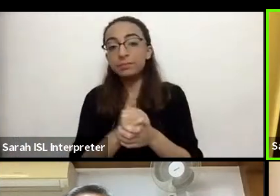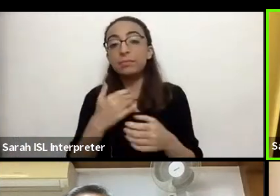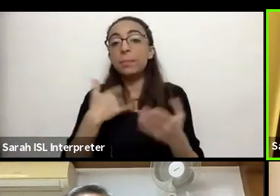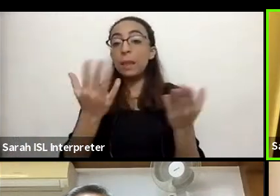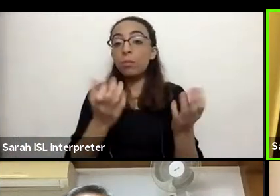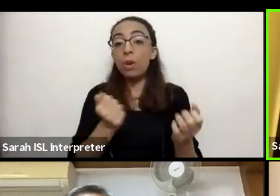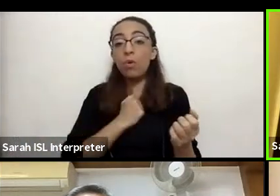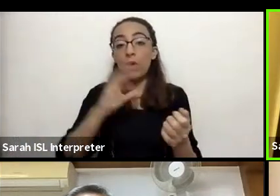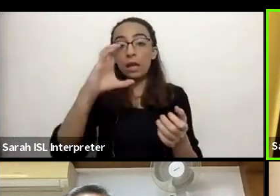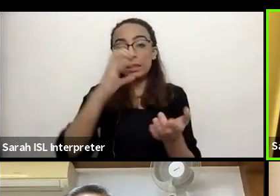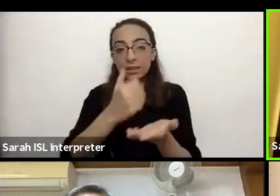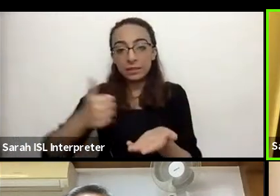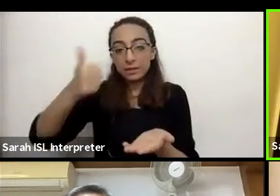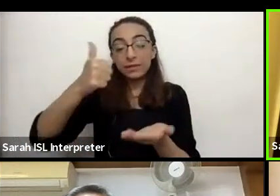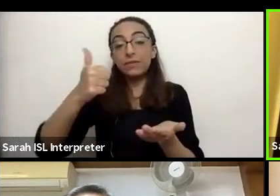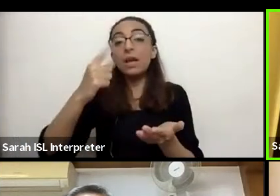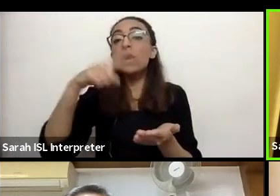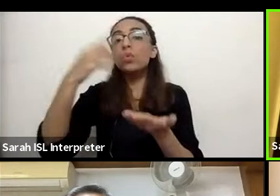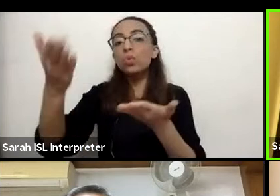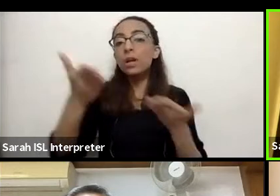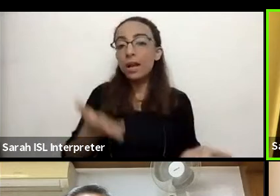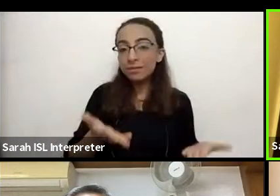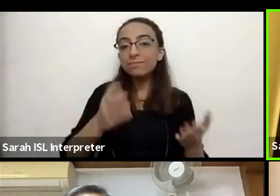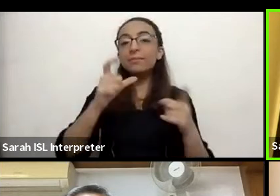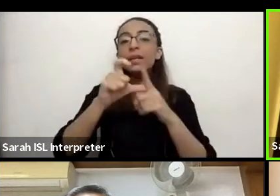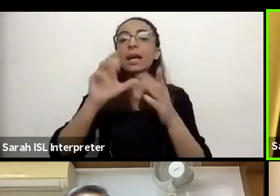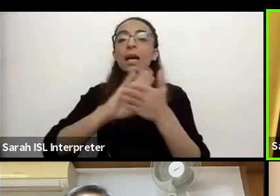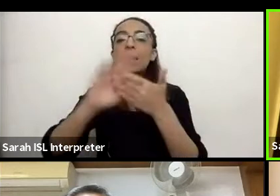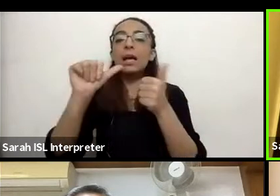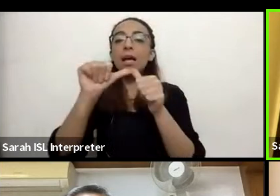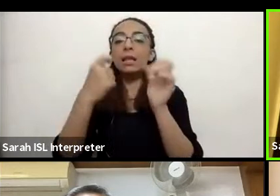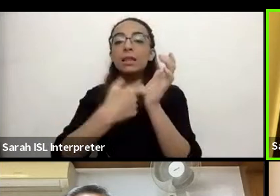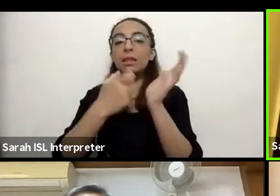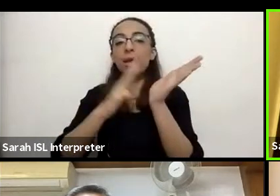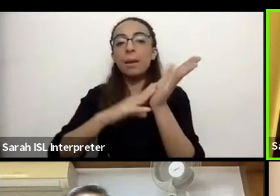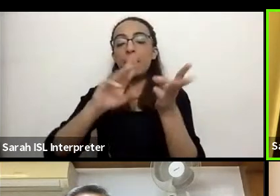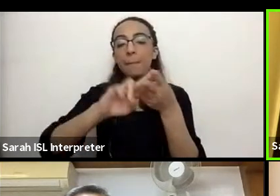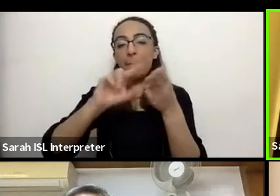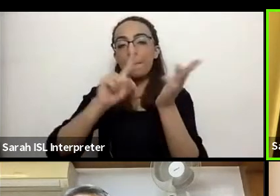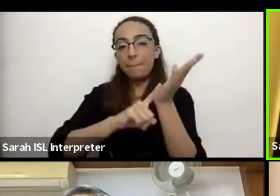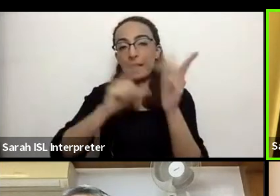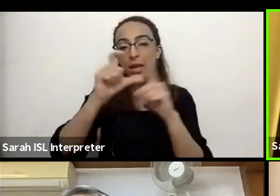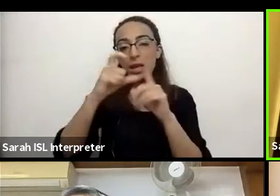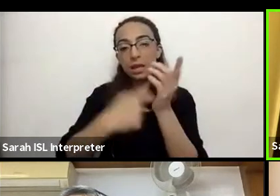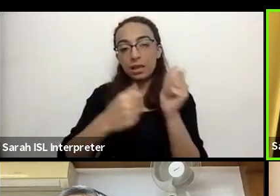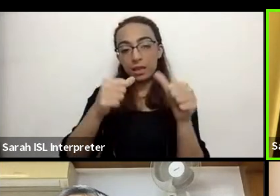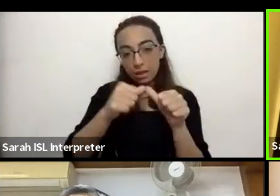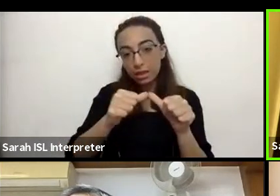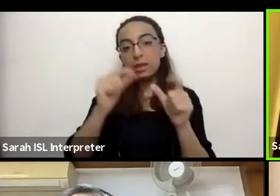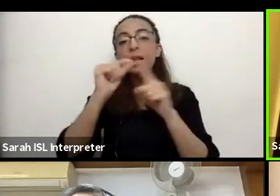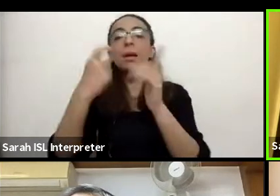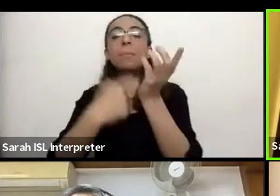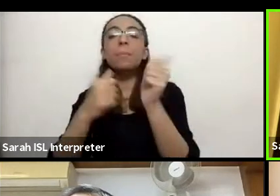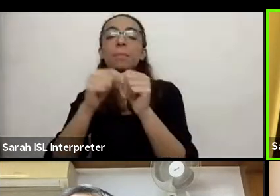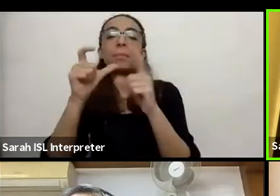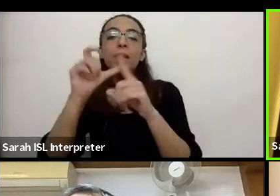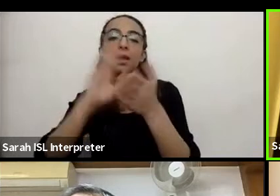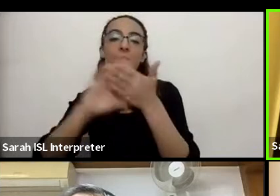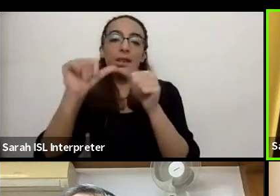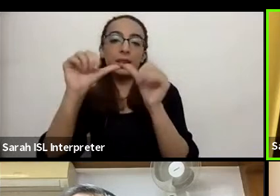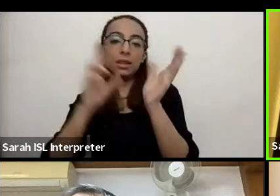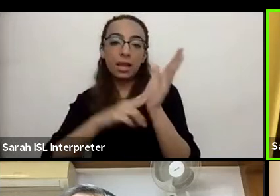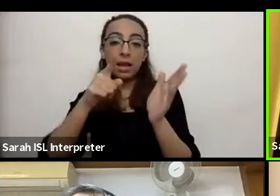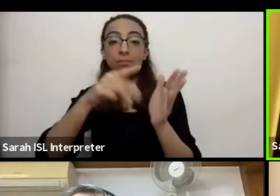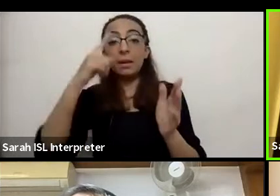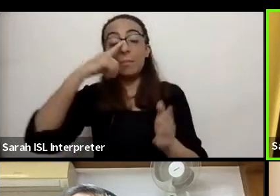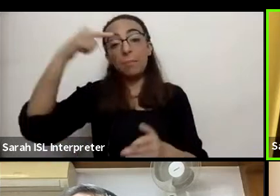chief guest, Shri Dharmendra Pradhan ji, Honorable Minister of Petroleum and Natural Gas and Steel, Government of India.